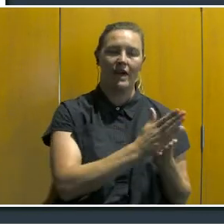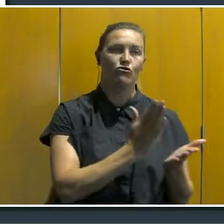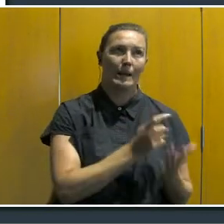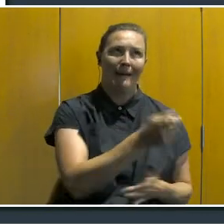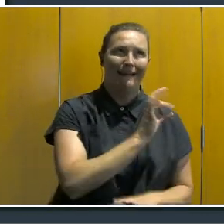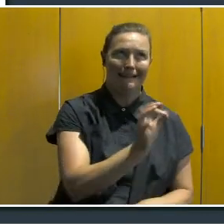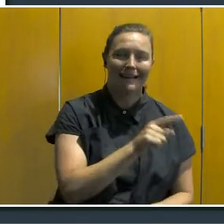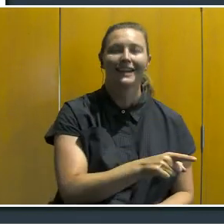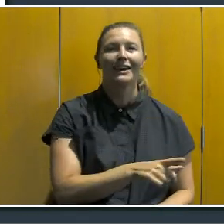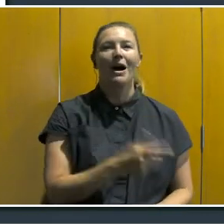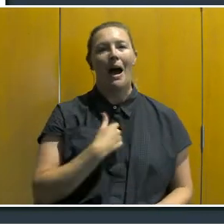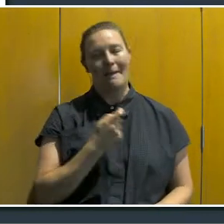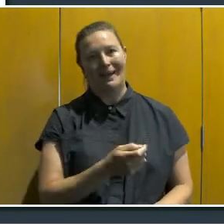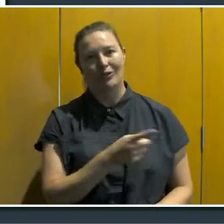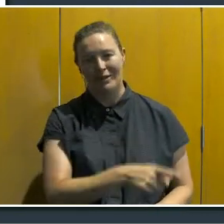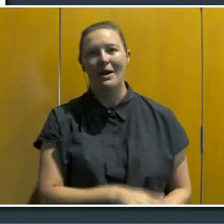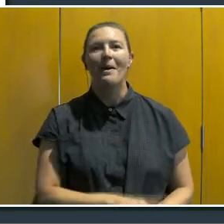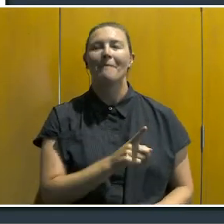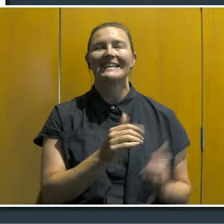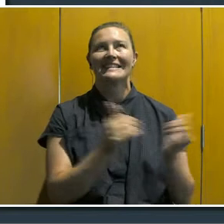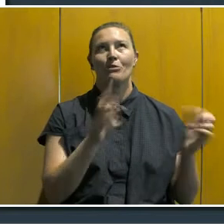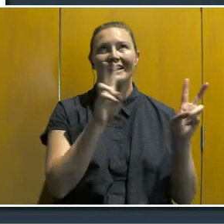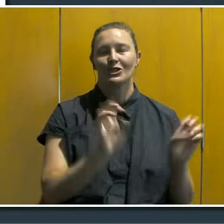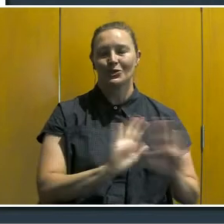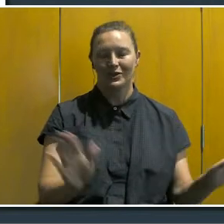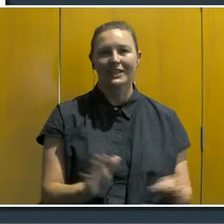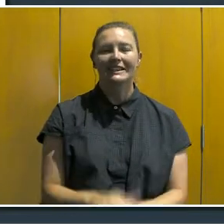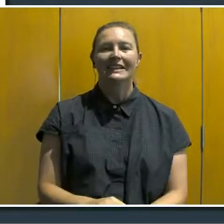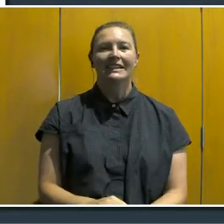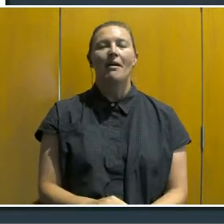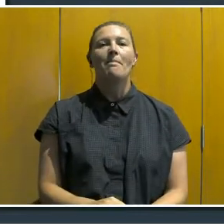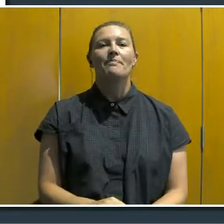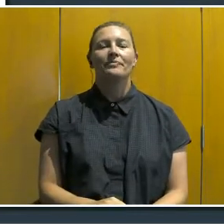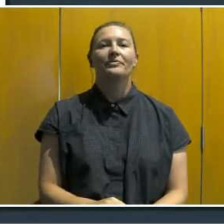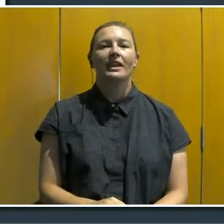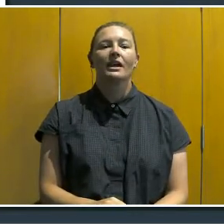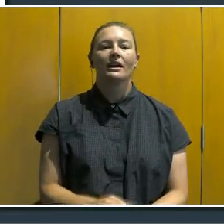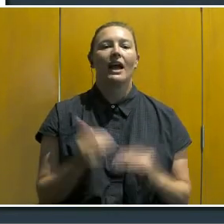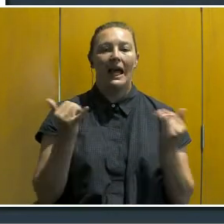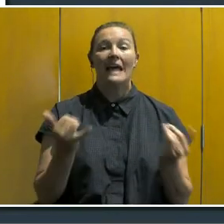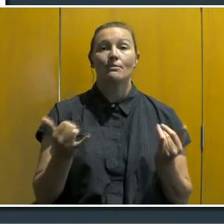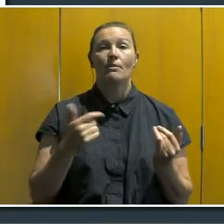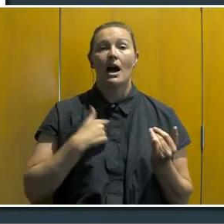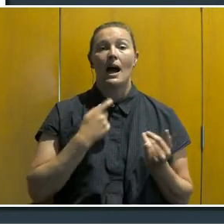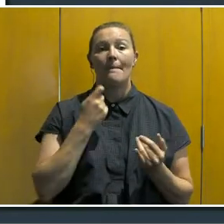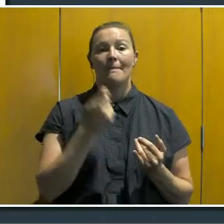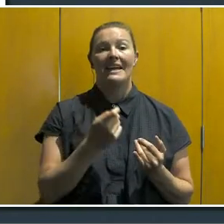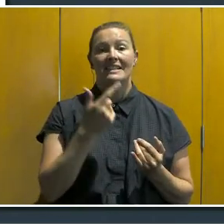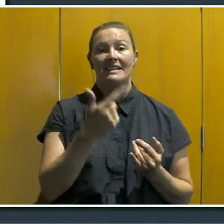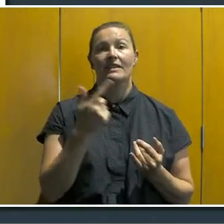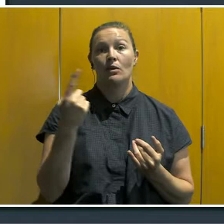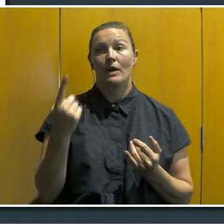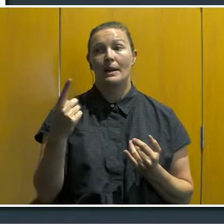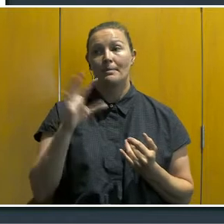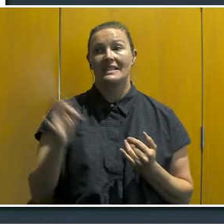hardly anything, which is a separate issue. At the moment, I currently pay 71%